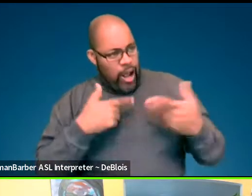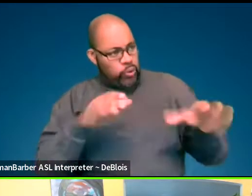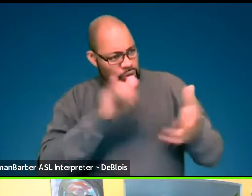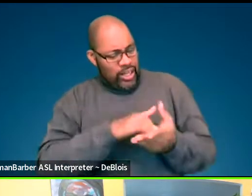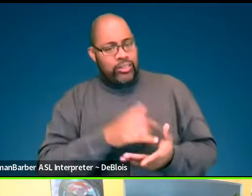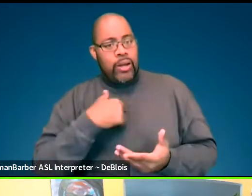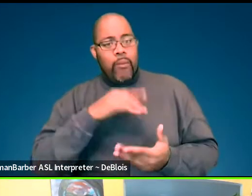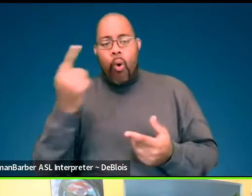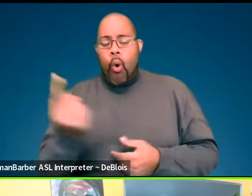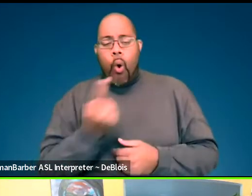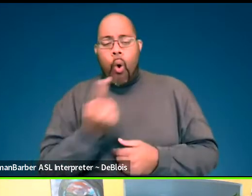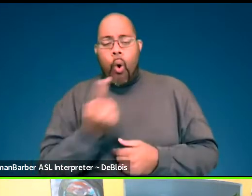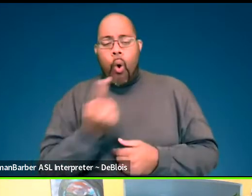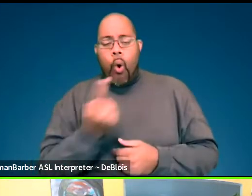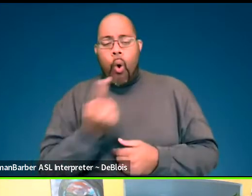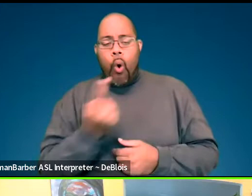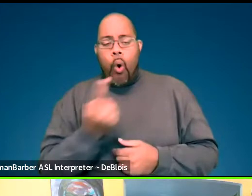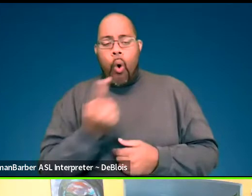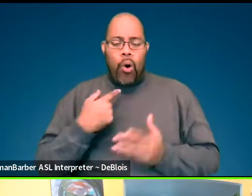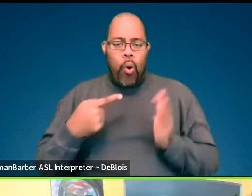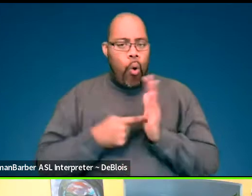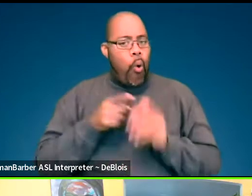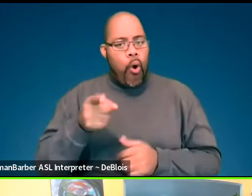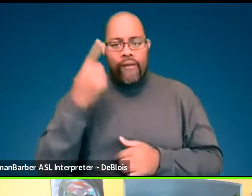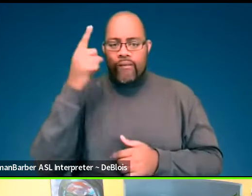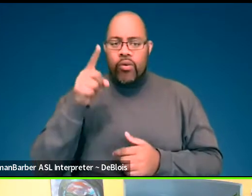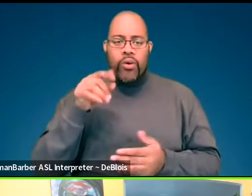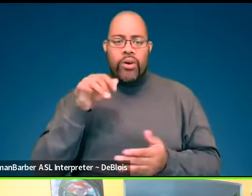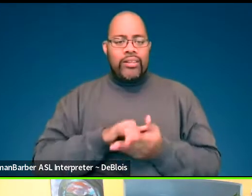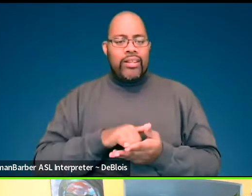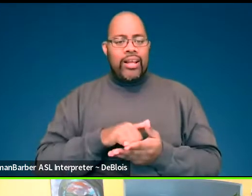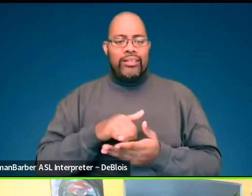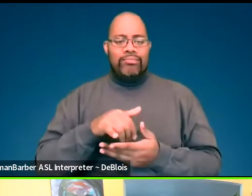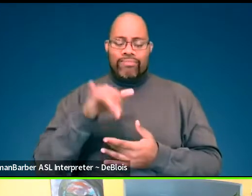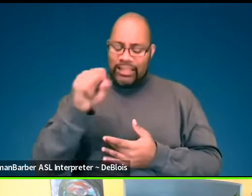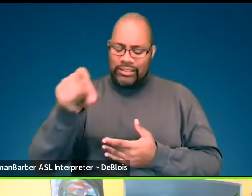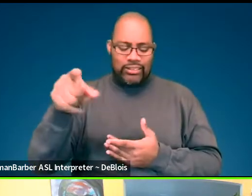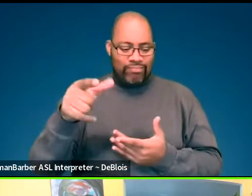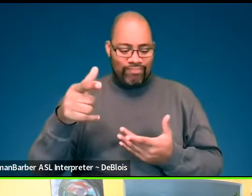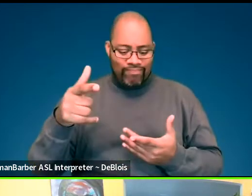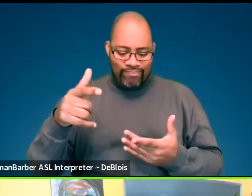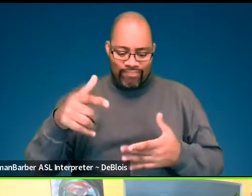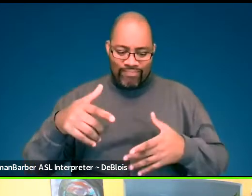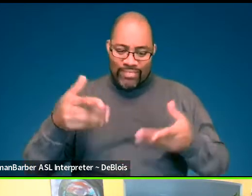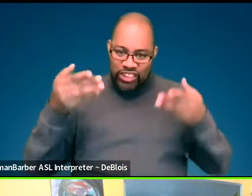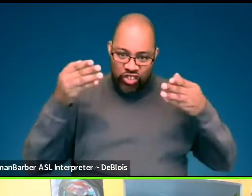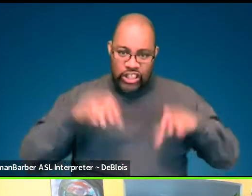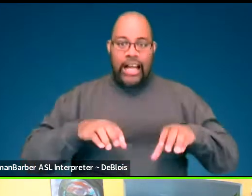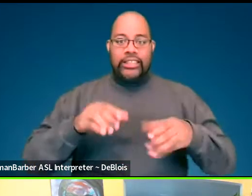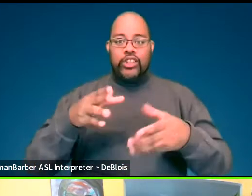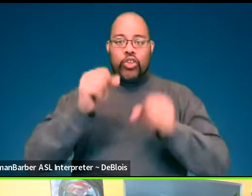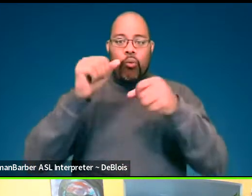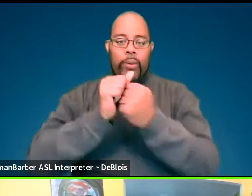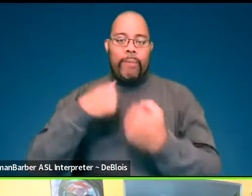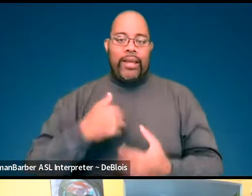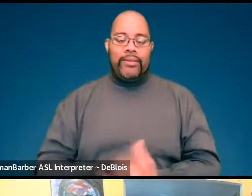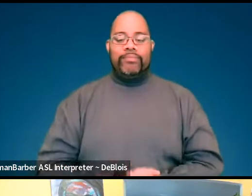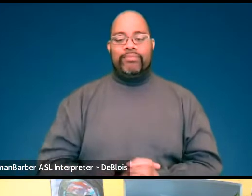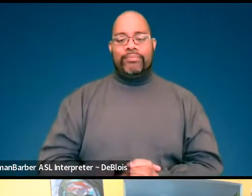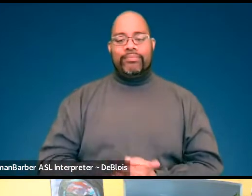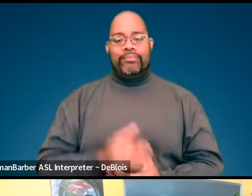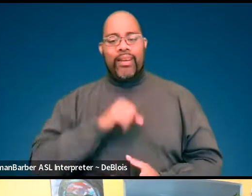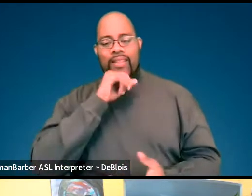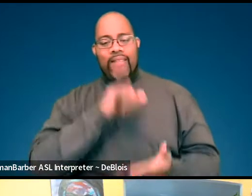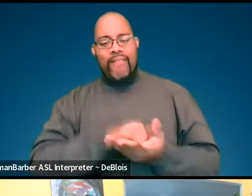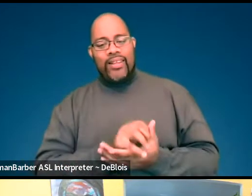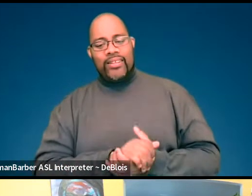I'm always going to be indebted to her for the yes that she took on me. I love that. I just want